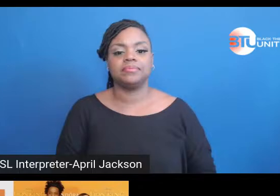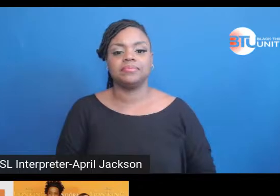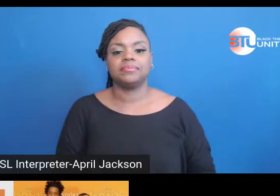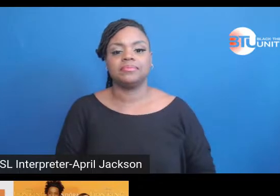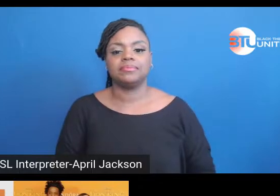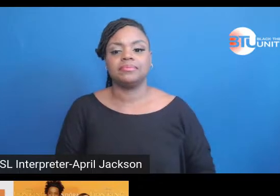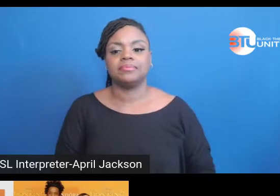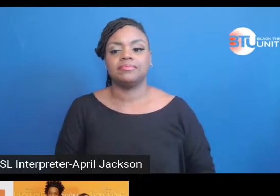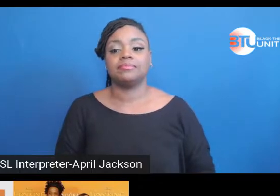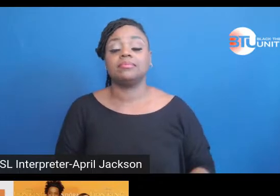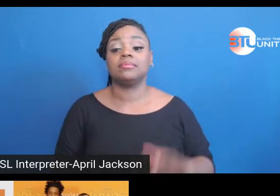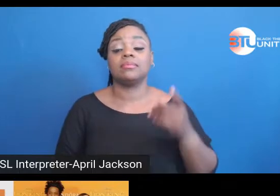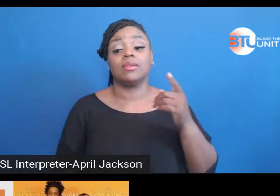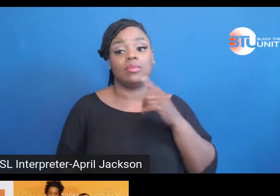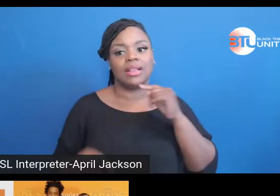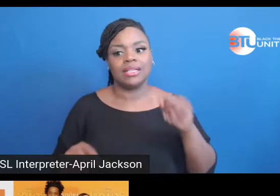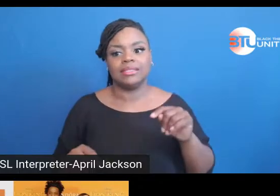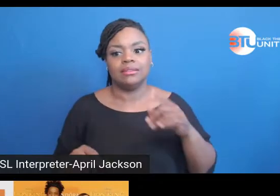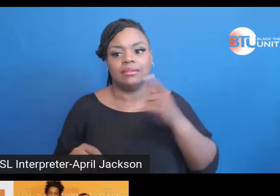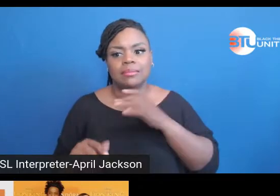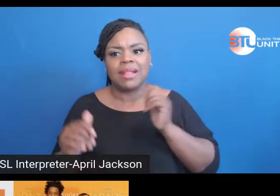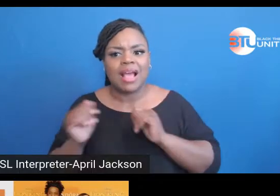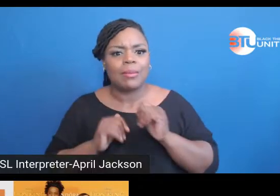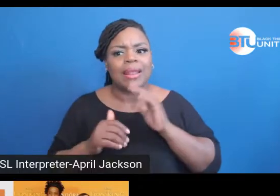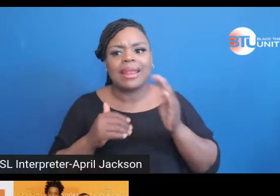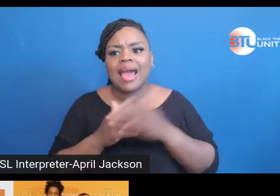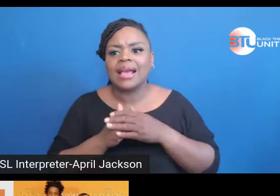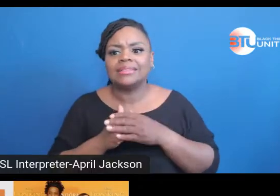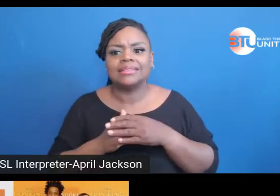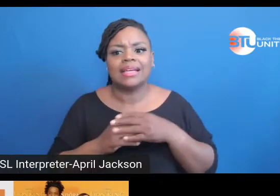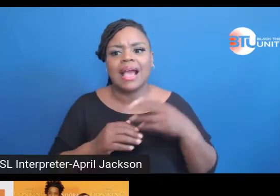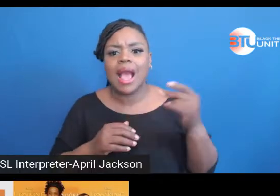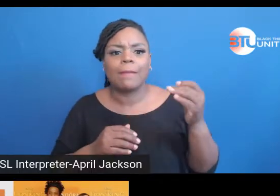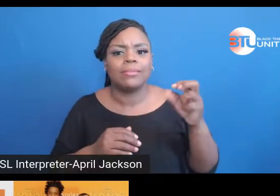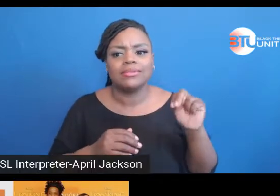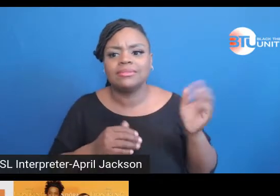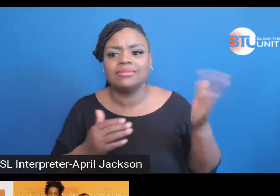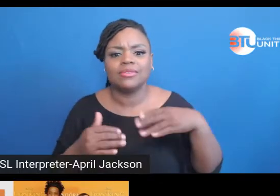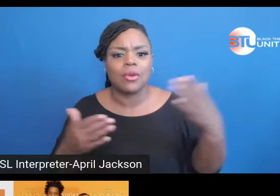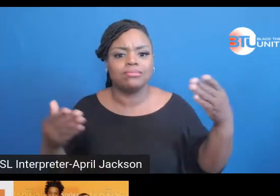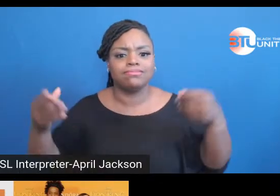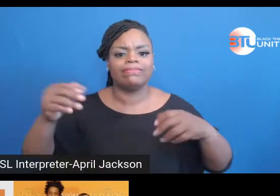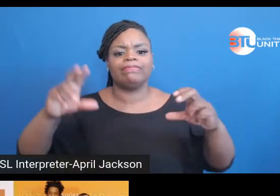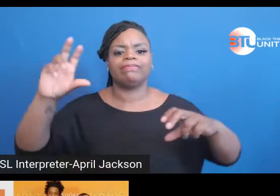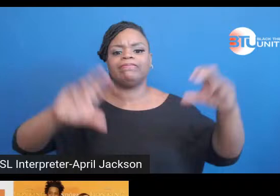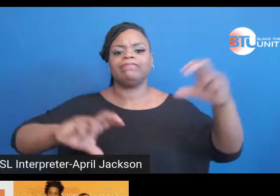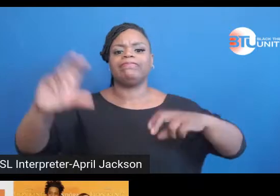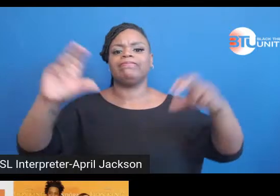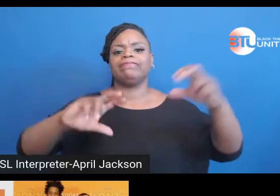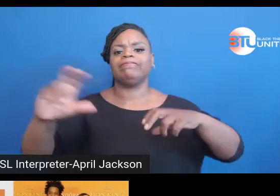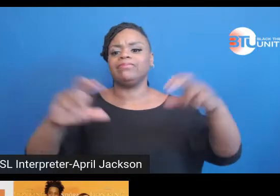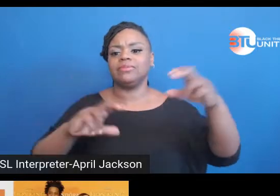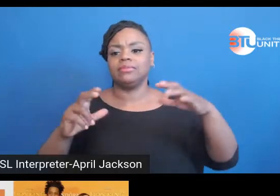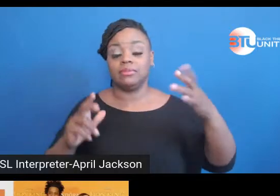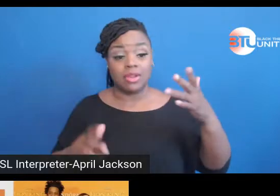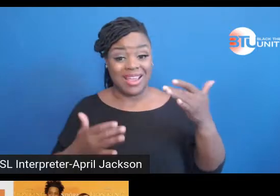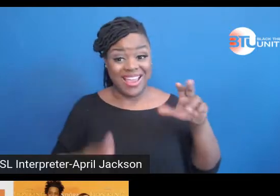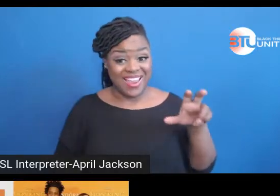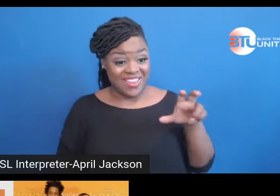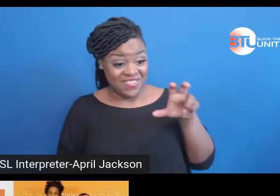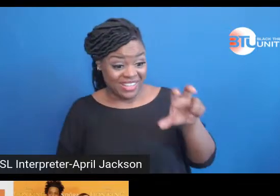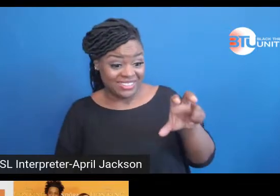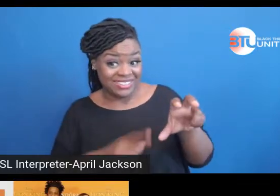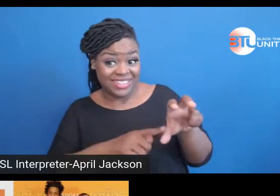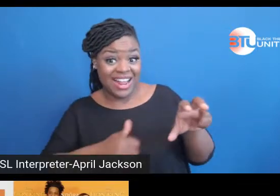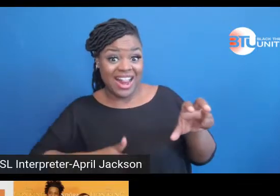Hamilton. You got to invest in this. And they may not know any better, and they invest their life savings and then they lose it.